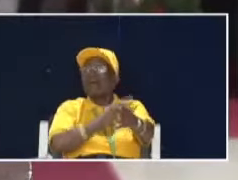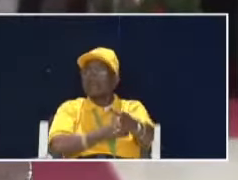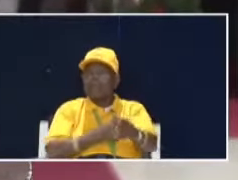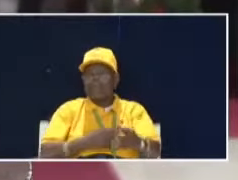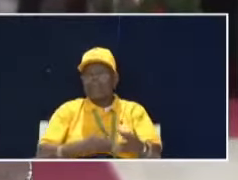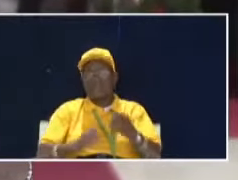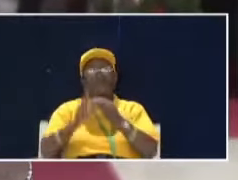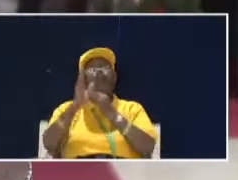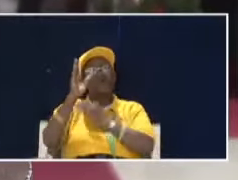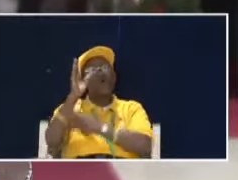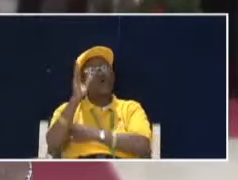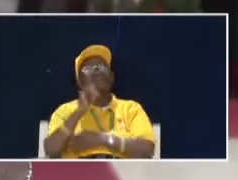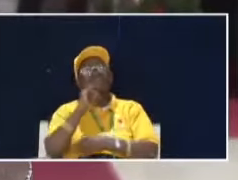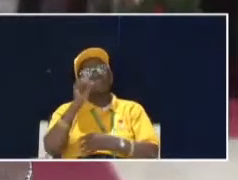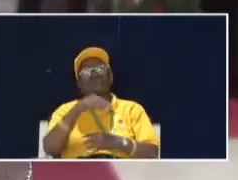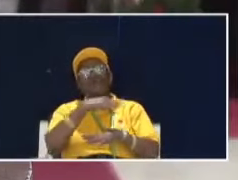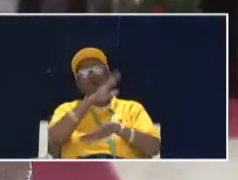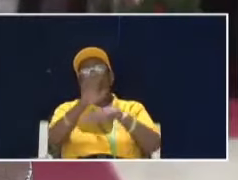almighty."